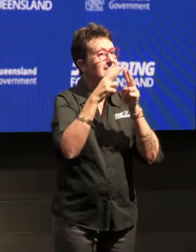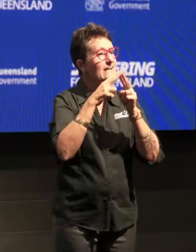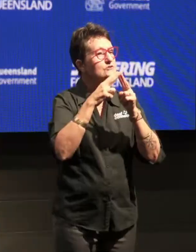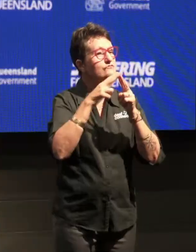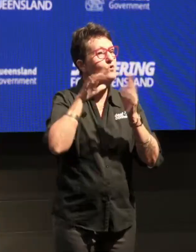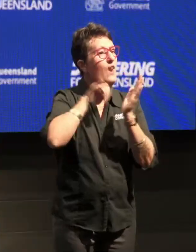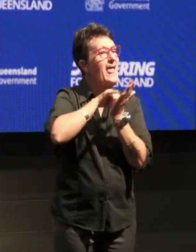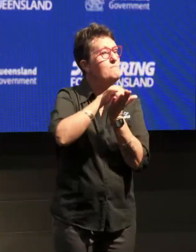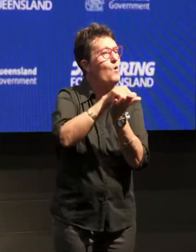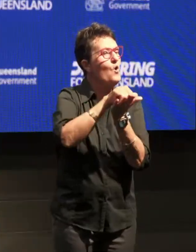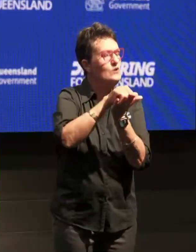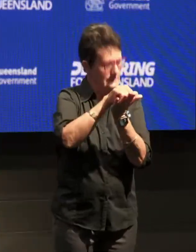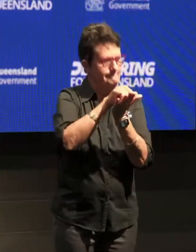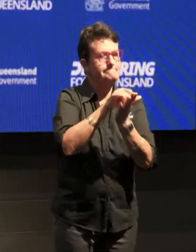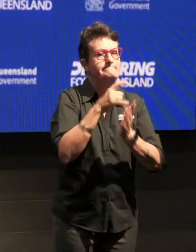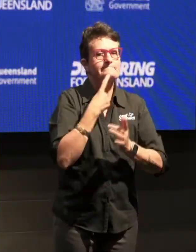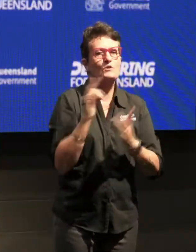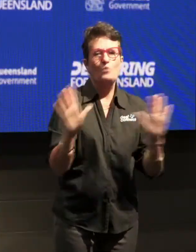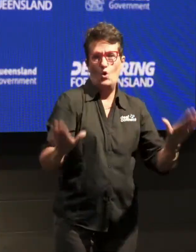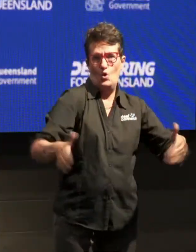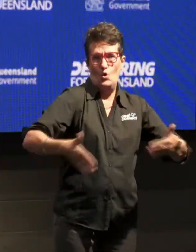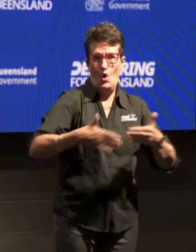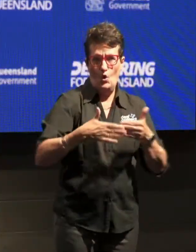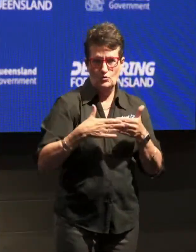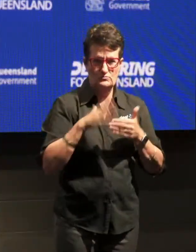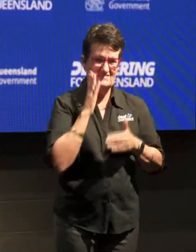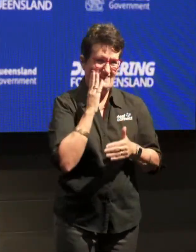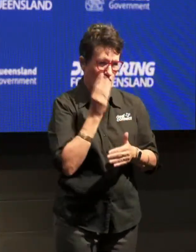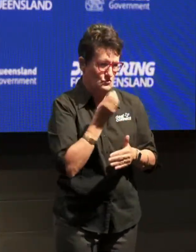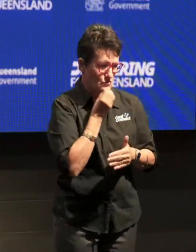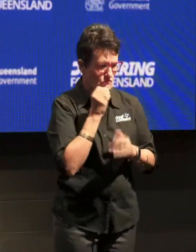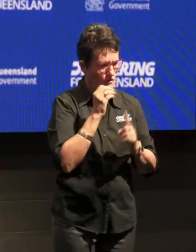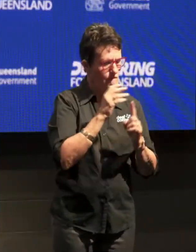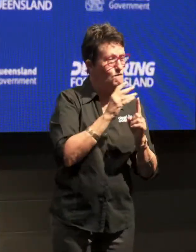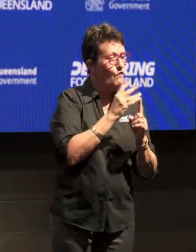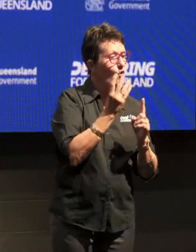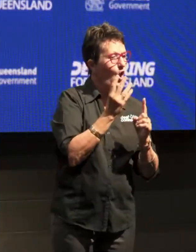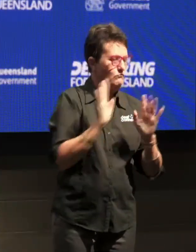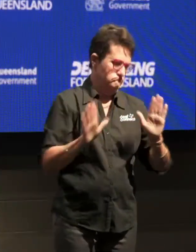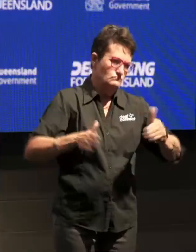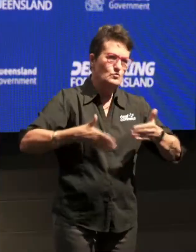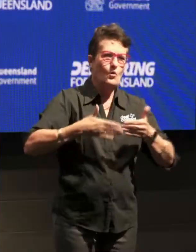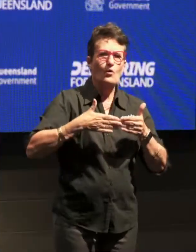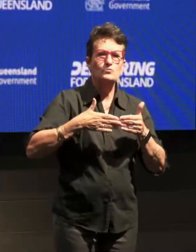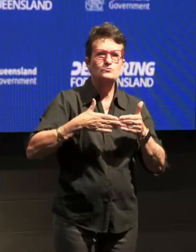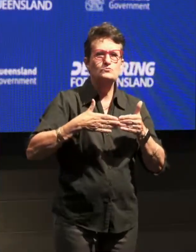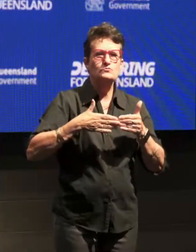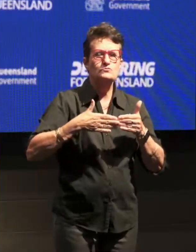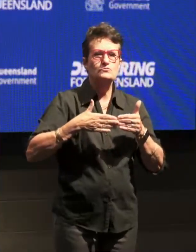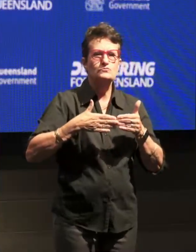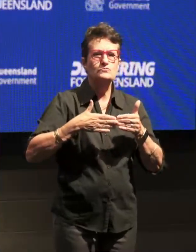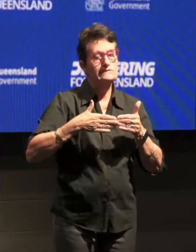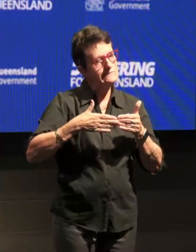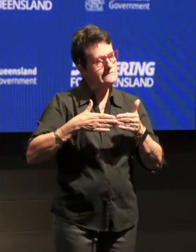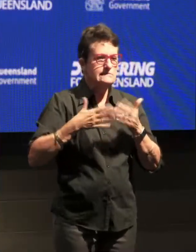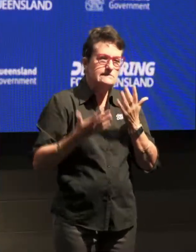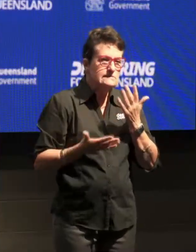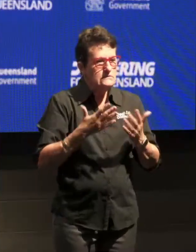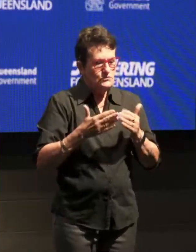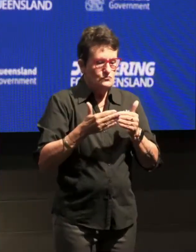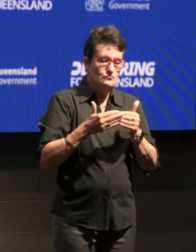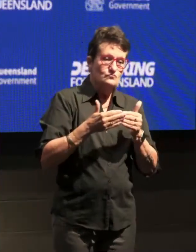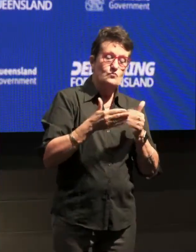Airport has advised that it will be closed this afternoon from 4 p.m. And then obviously will